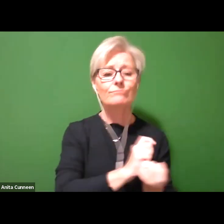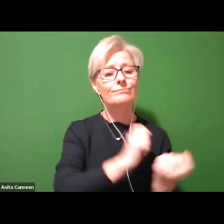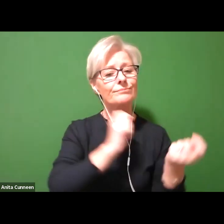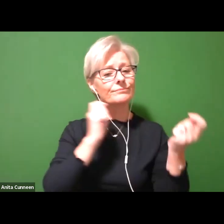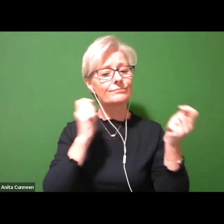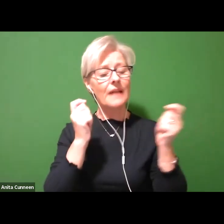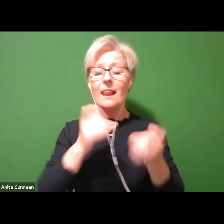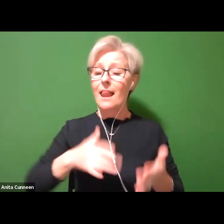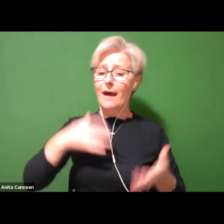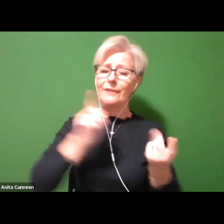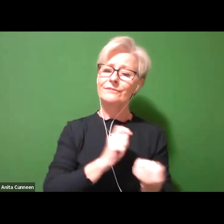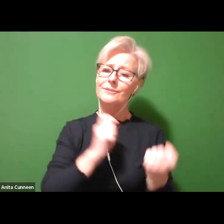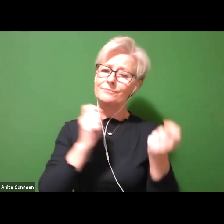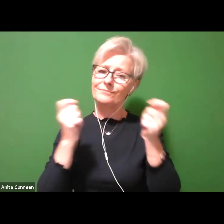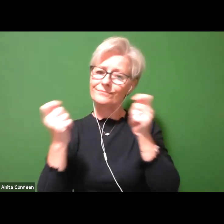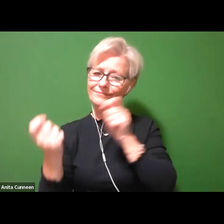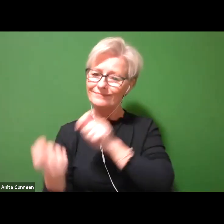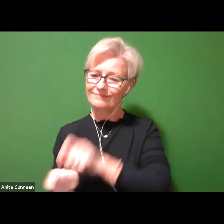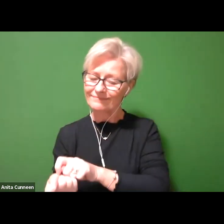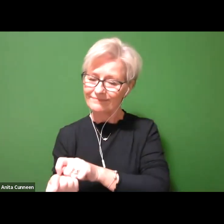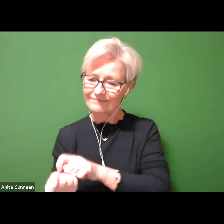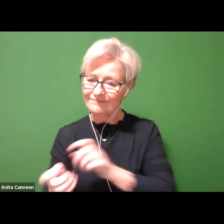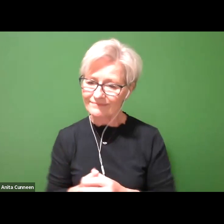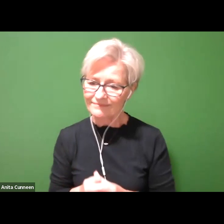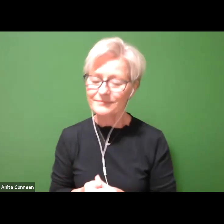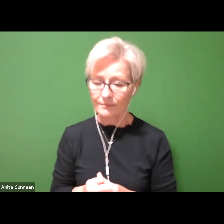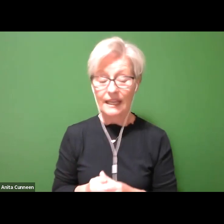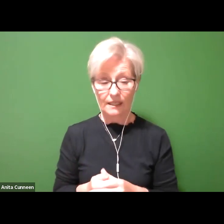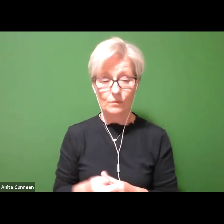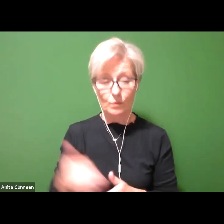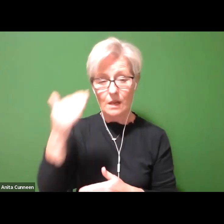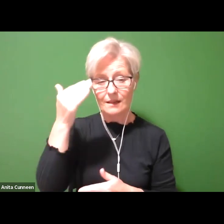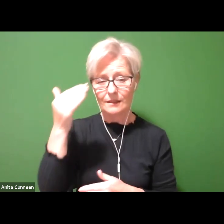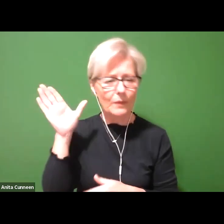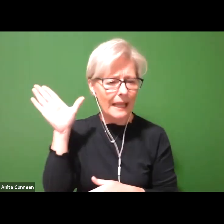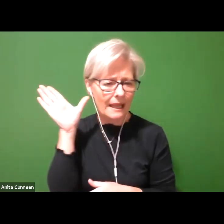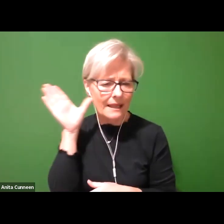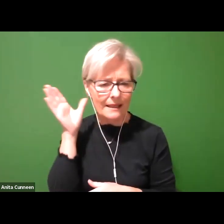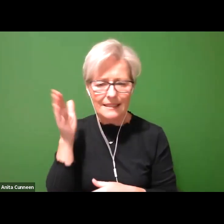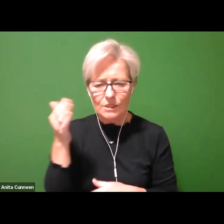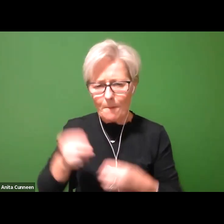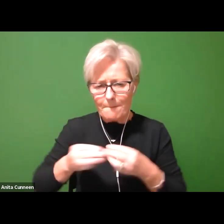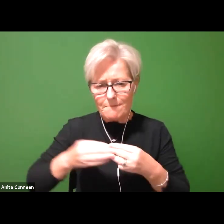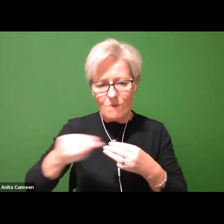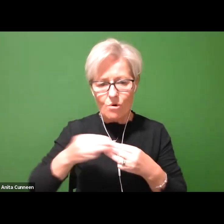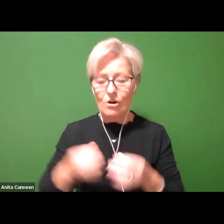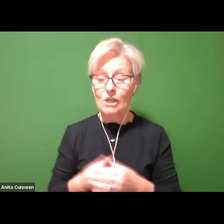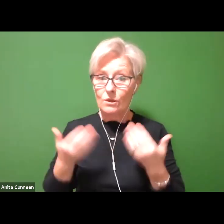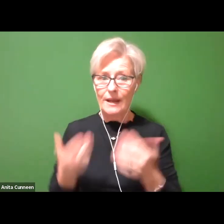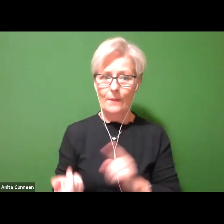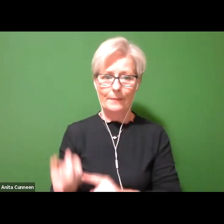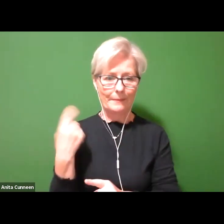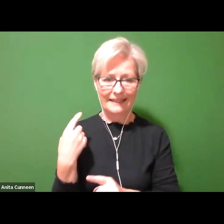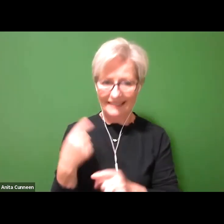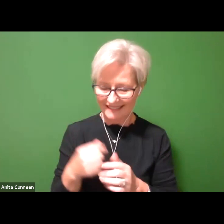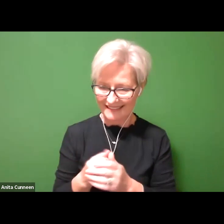says. And so it's really important. We're going to hear a lot about that from our speakers as we go on. So now I'm going to go back to my six women,